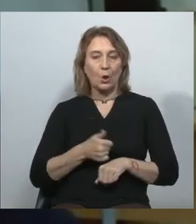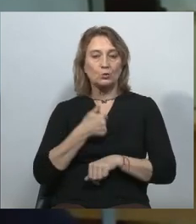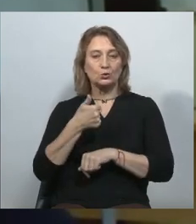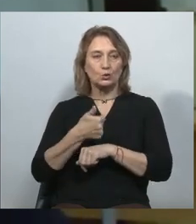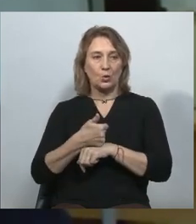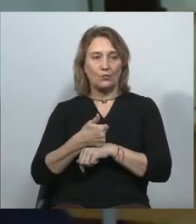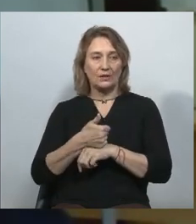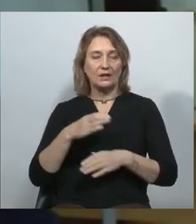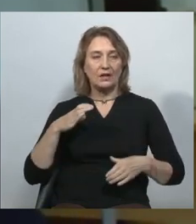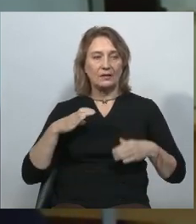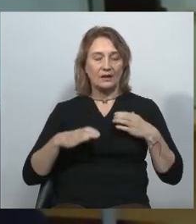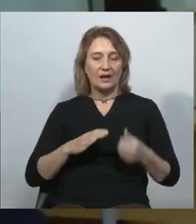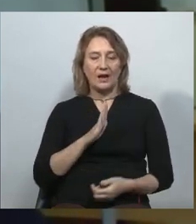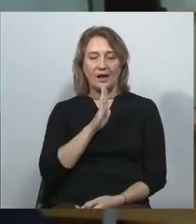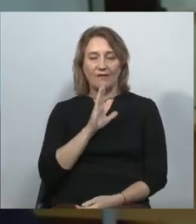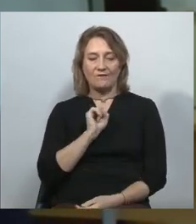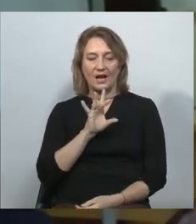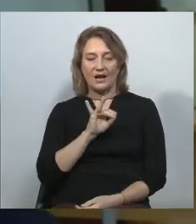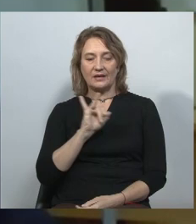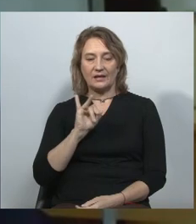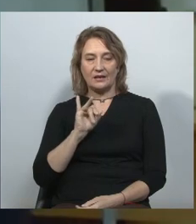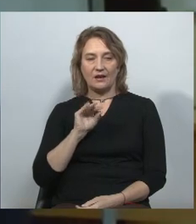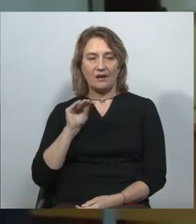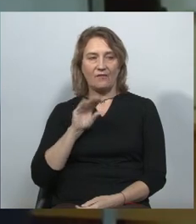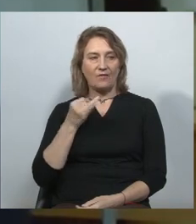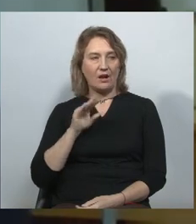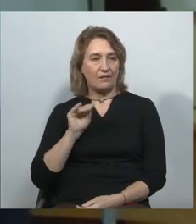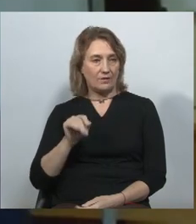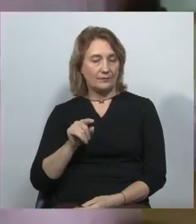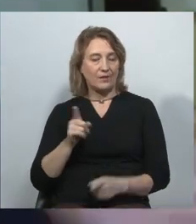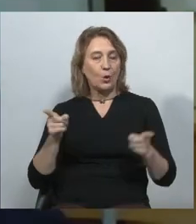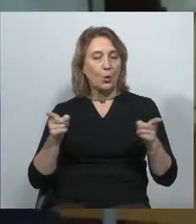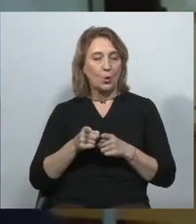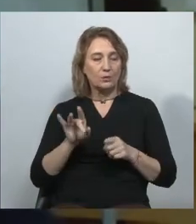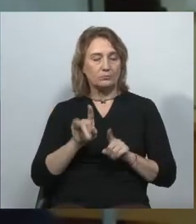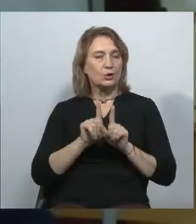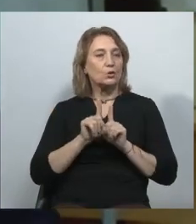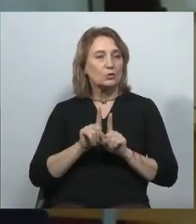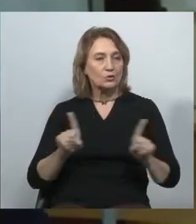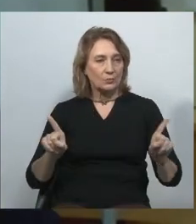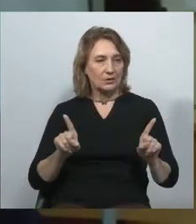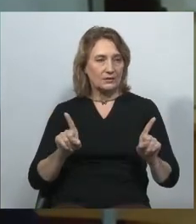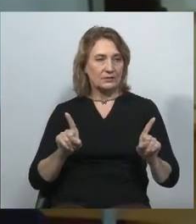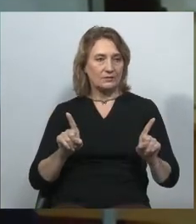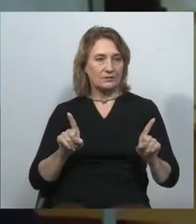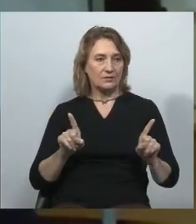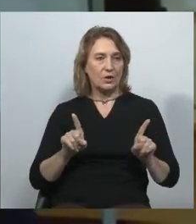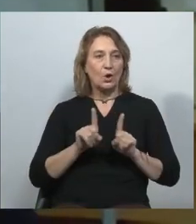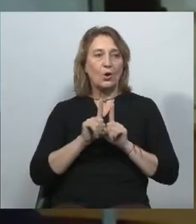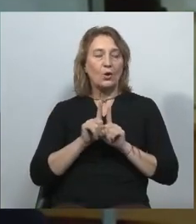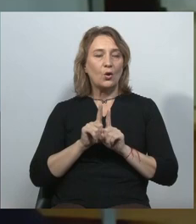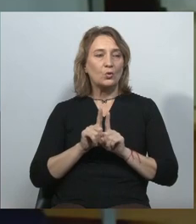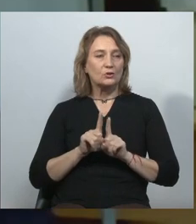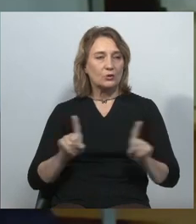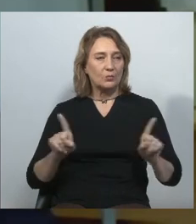online course. This is it is called Very Verified. This online course is special